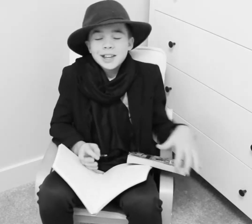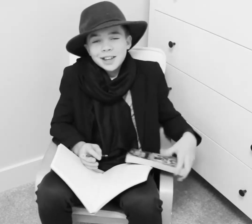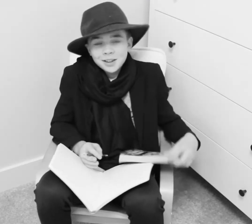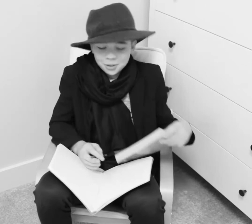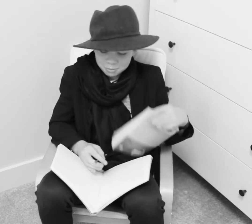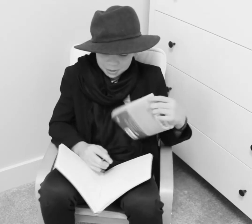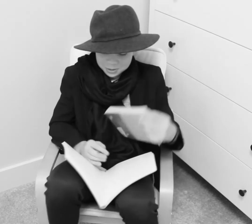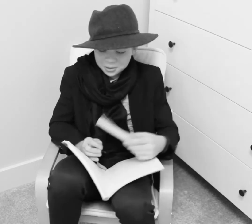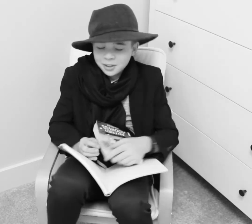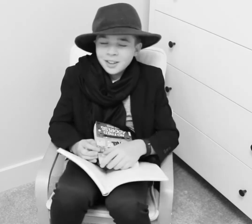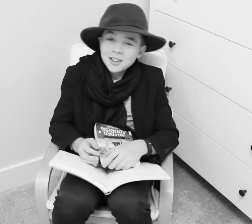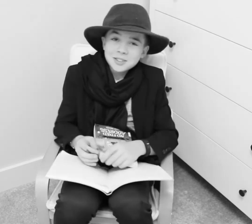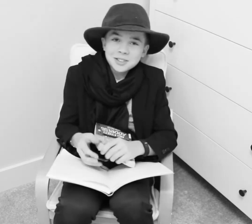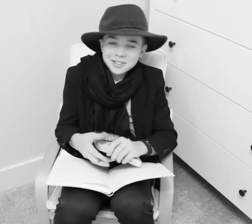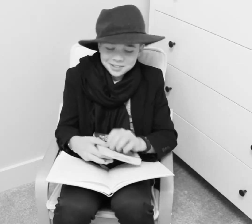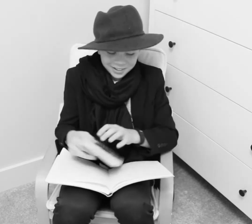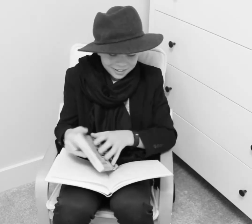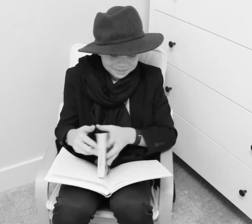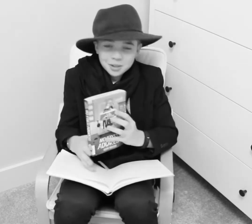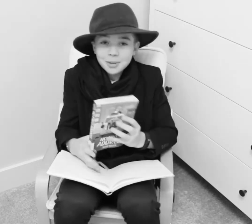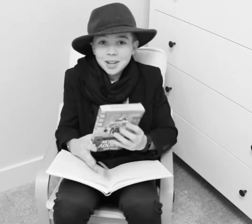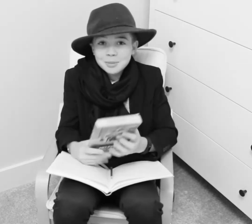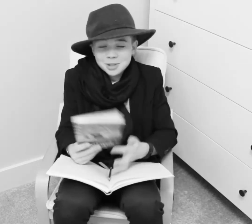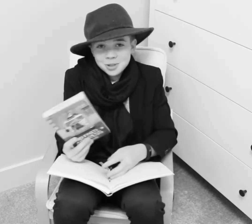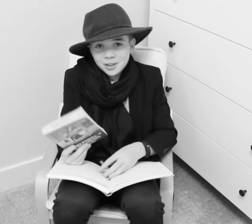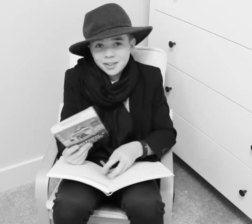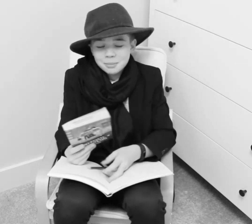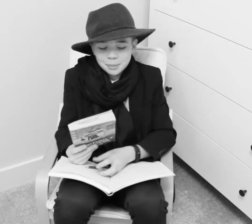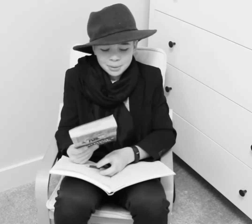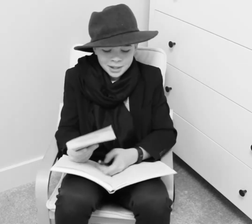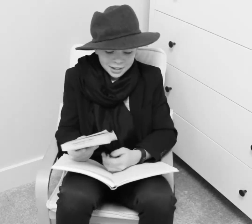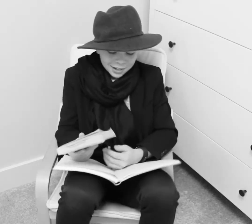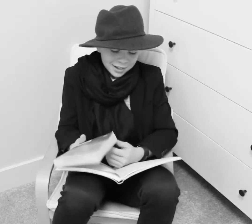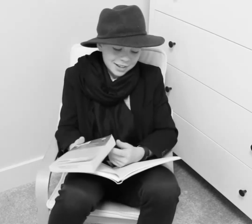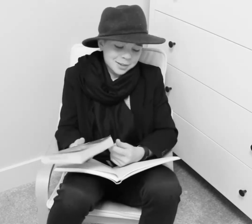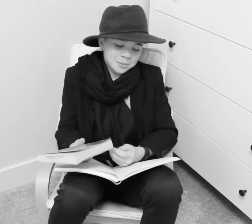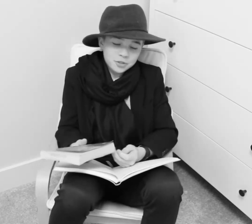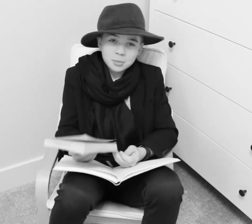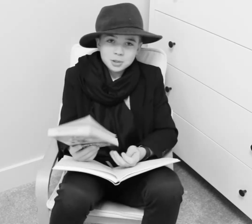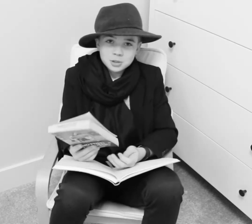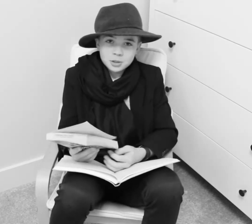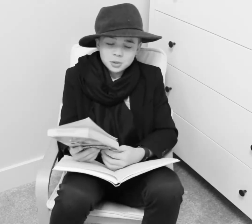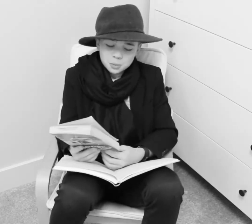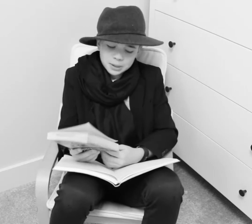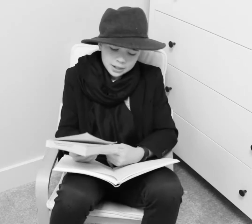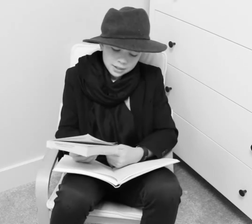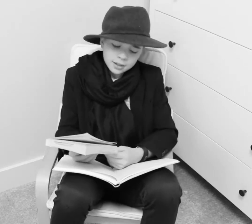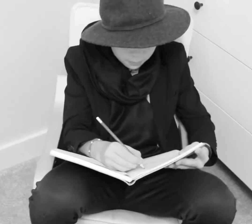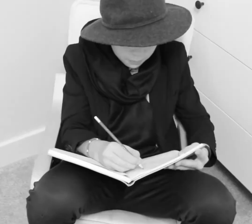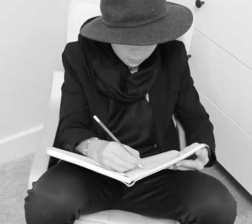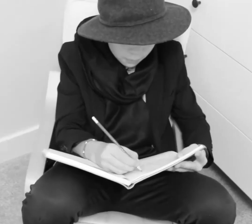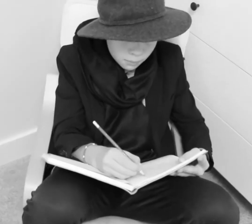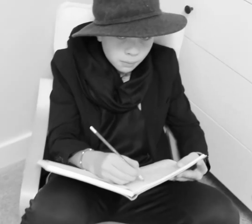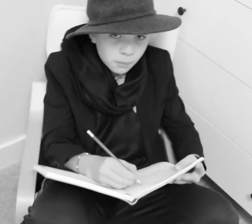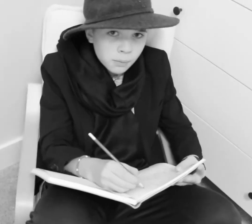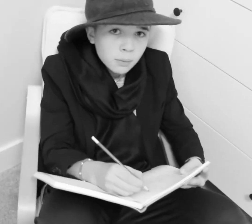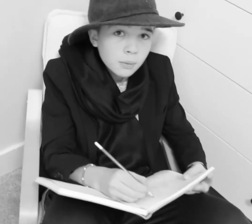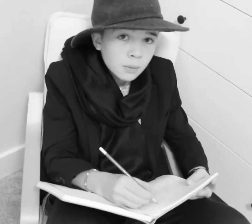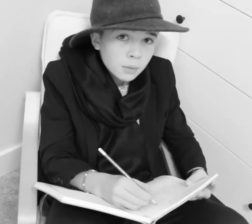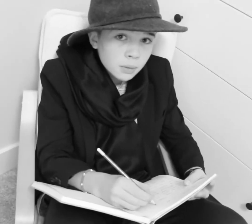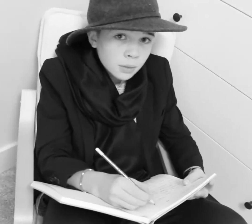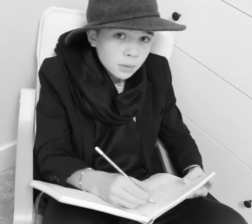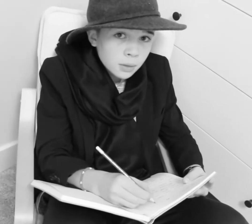Oh, hello, bonjour. It's Nancy here. My name is Jacques Mbappé. I am from Montreal, Quebec, and I am